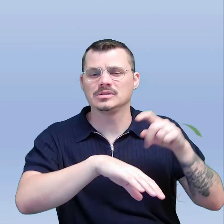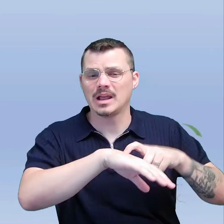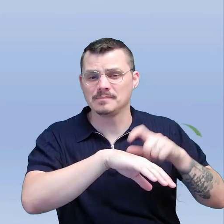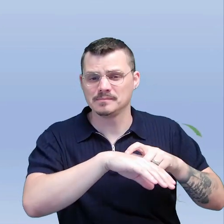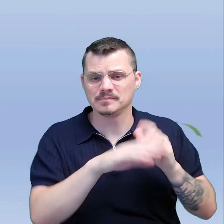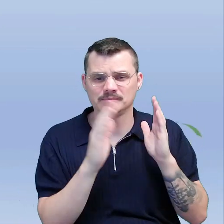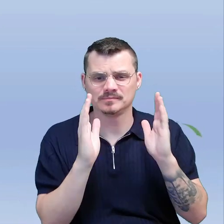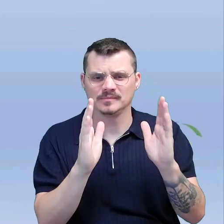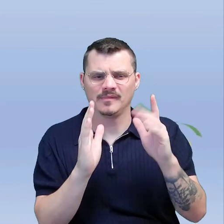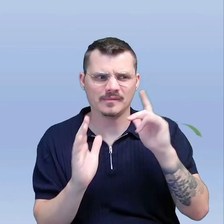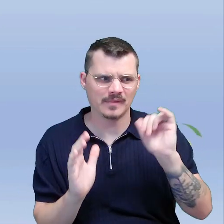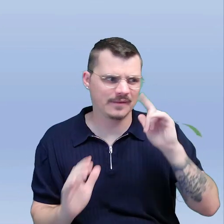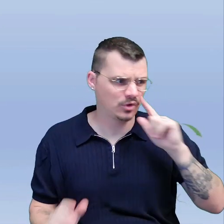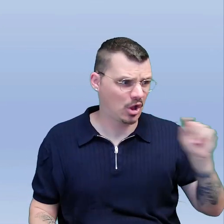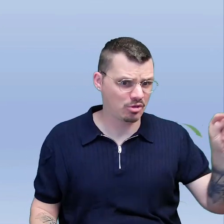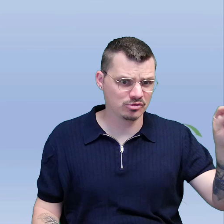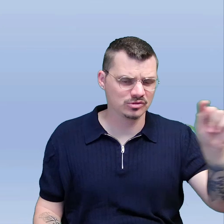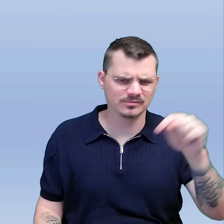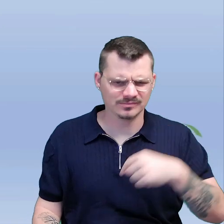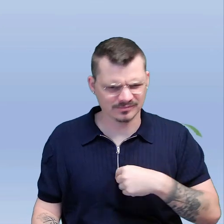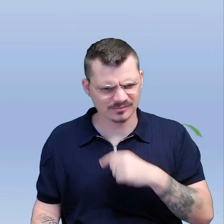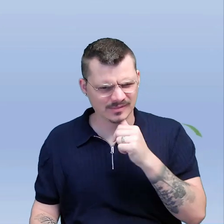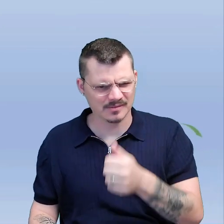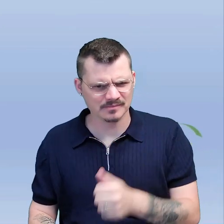frame as they do for others.